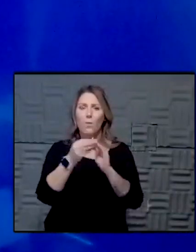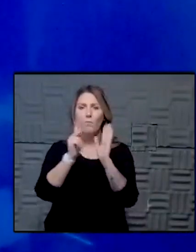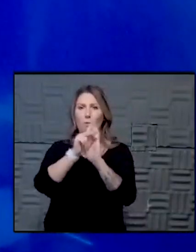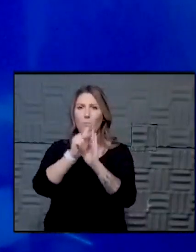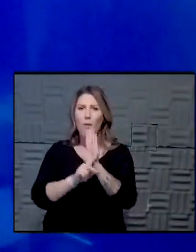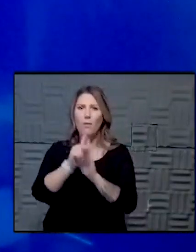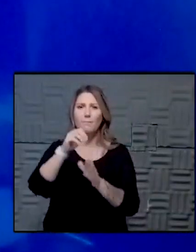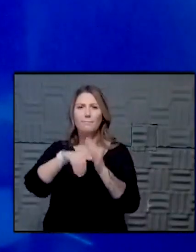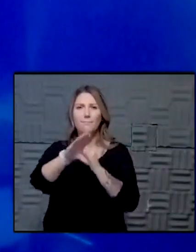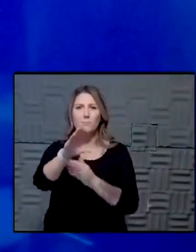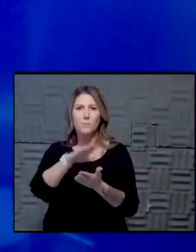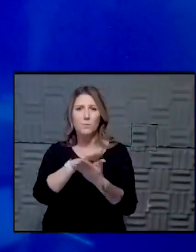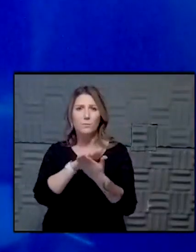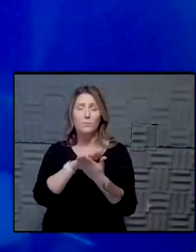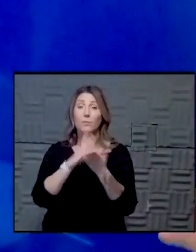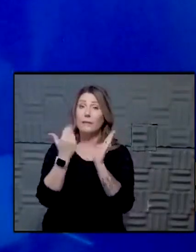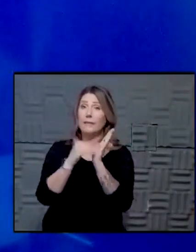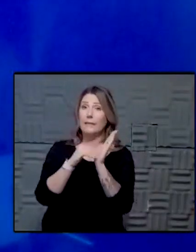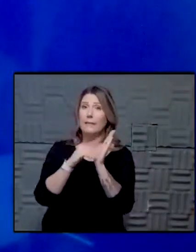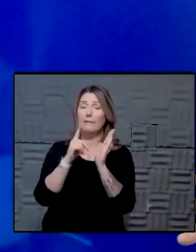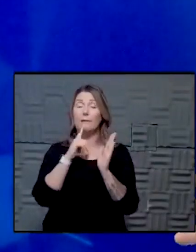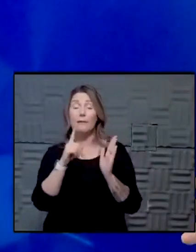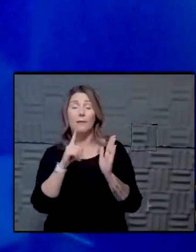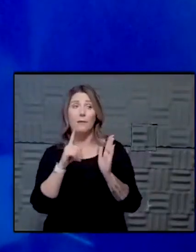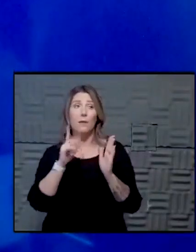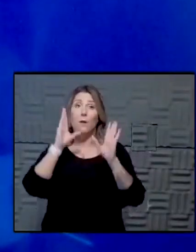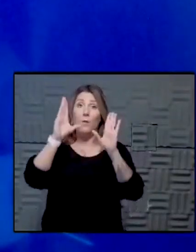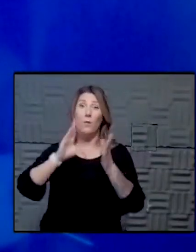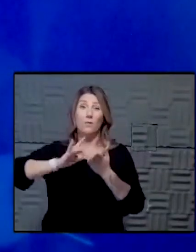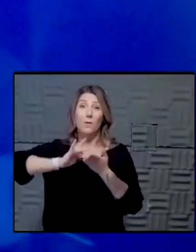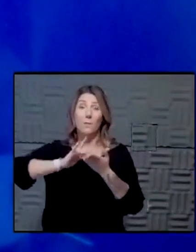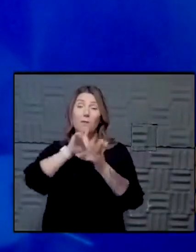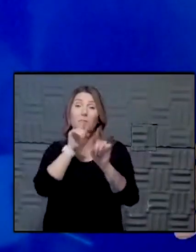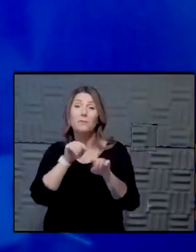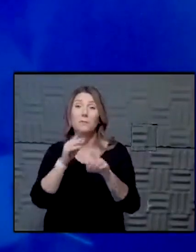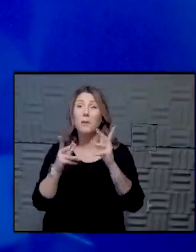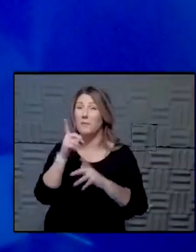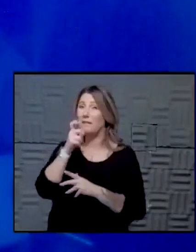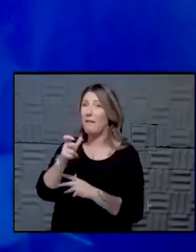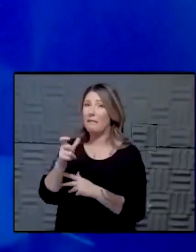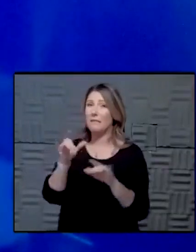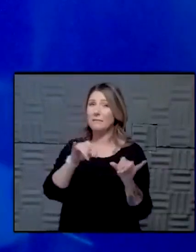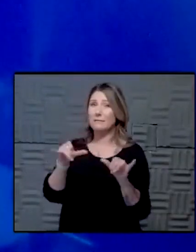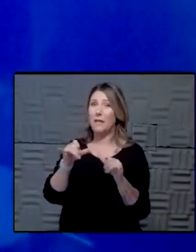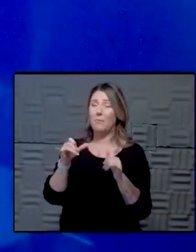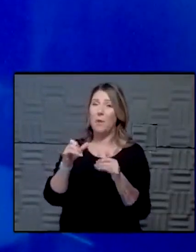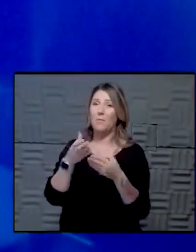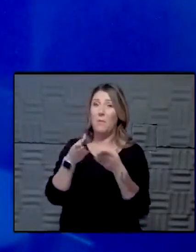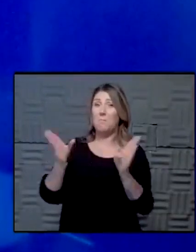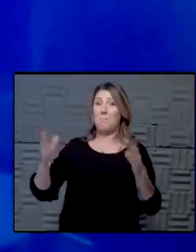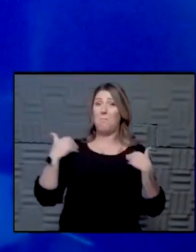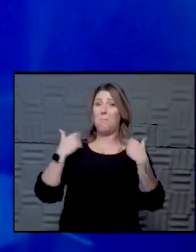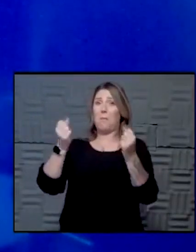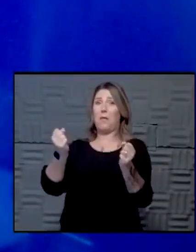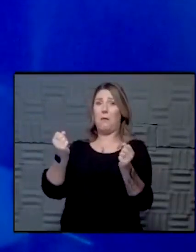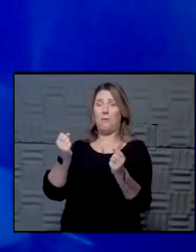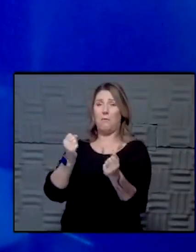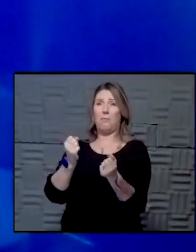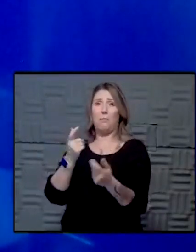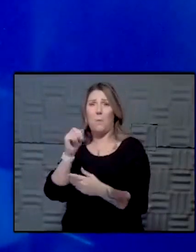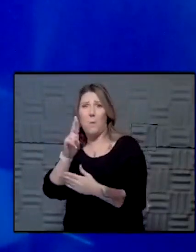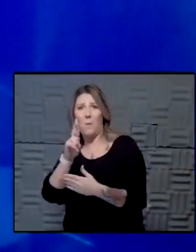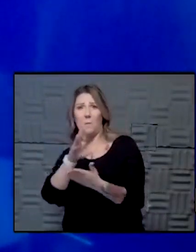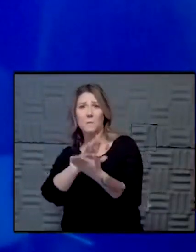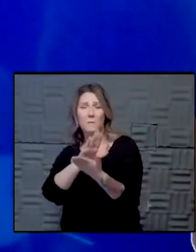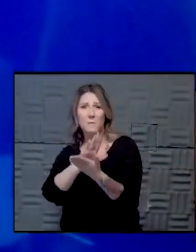school. And again, we can give you a great medical answer that may not be the same as what a public health official will say or even a school official